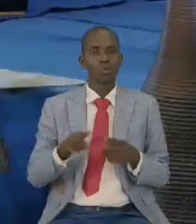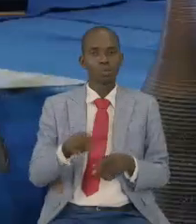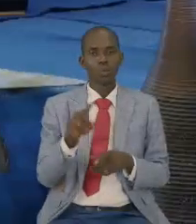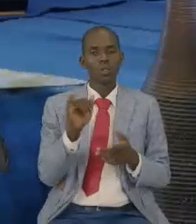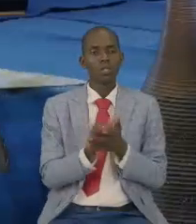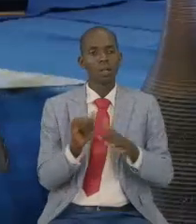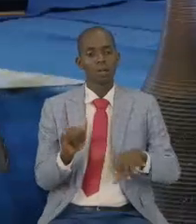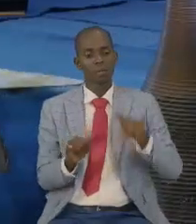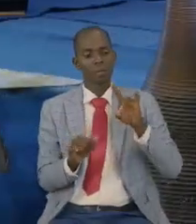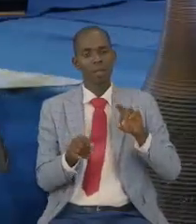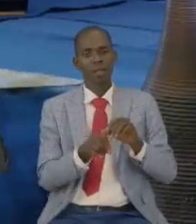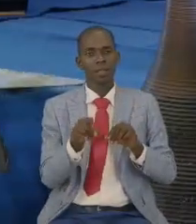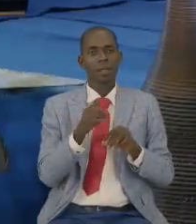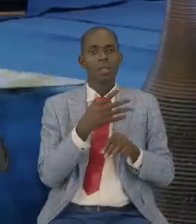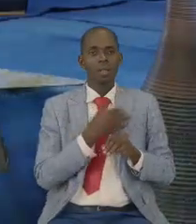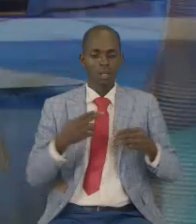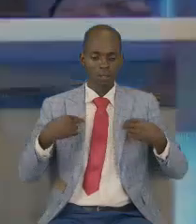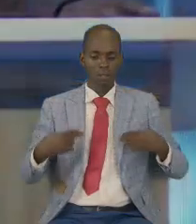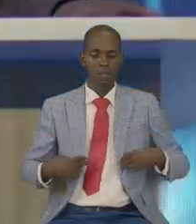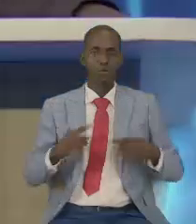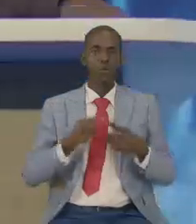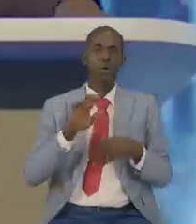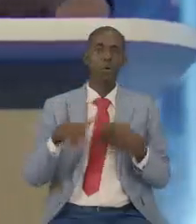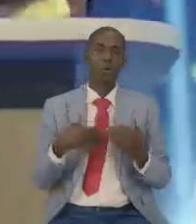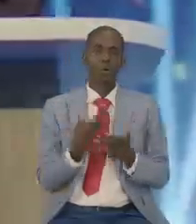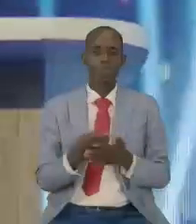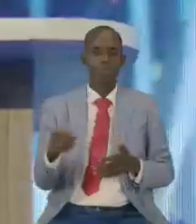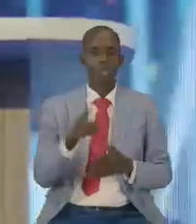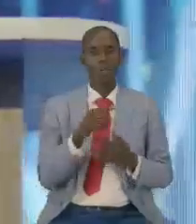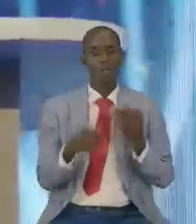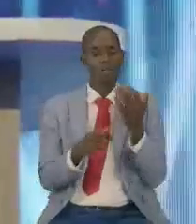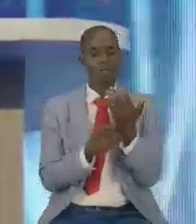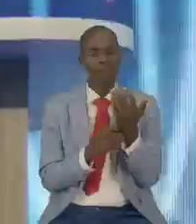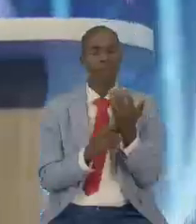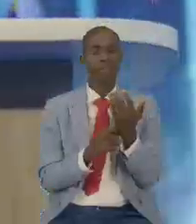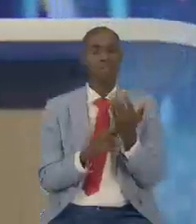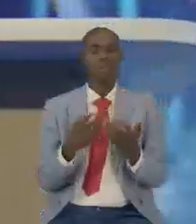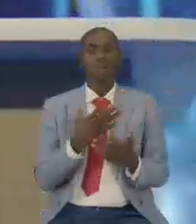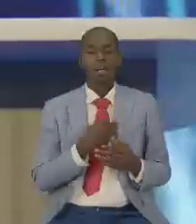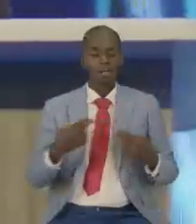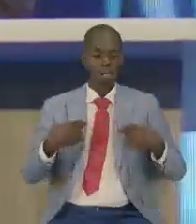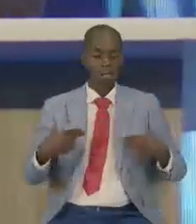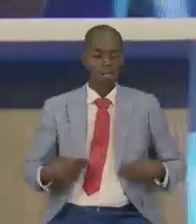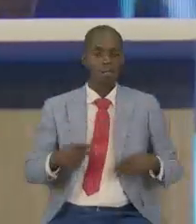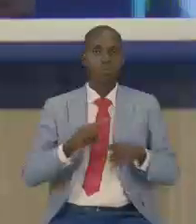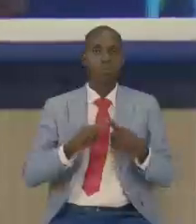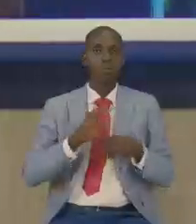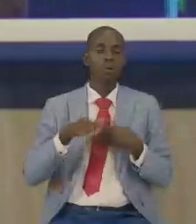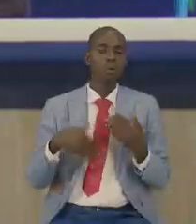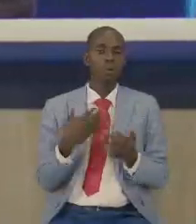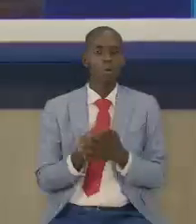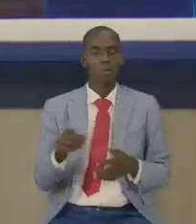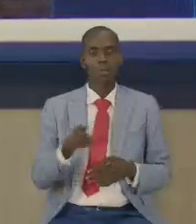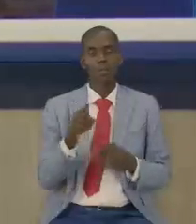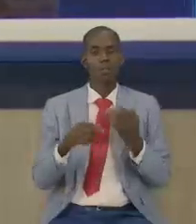to all their flesh, and health to all their flesh. When you accept